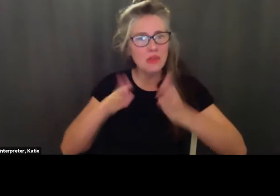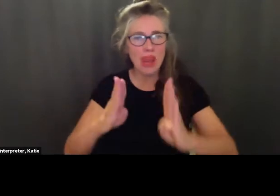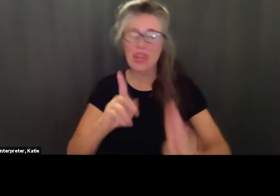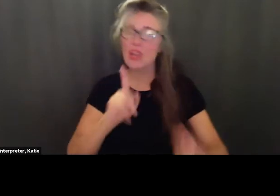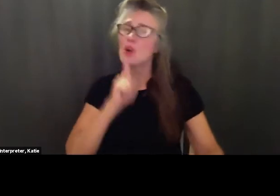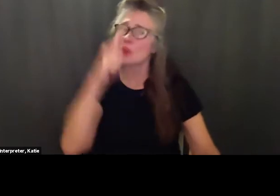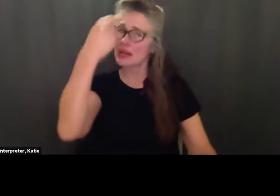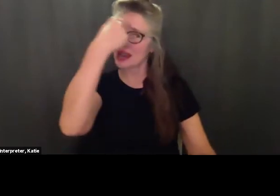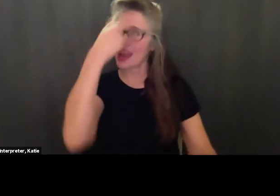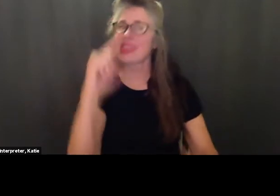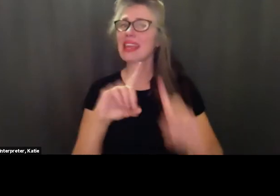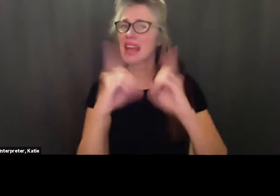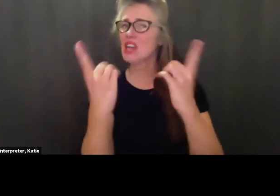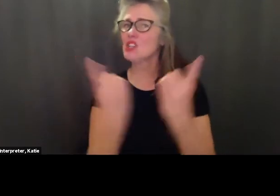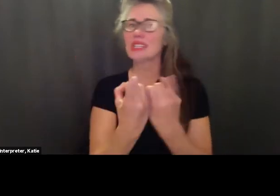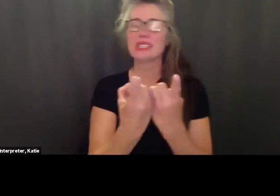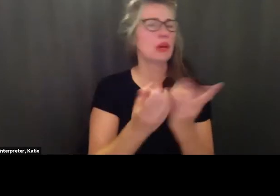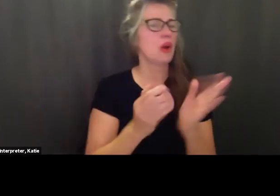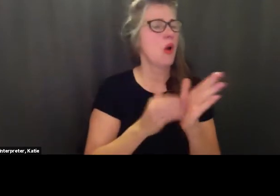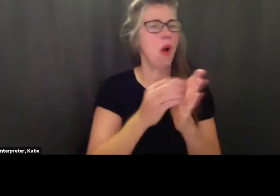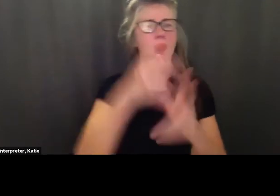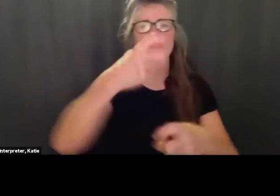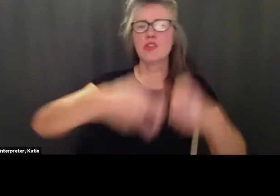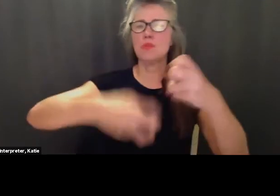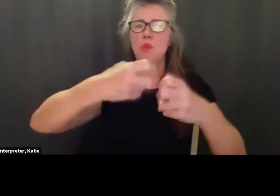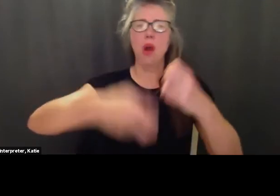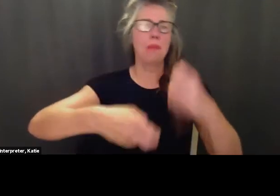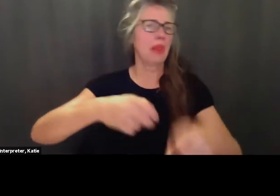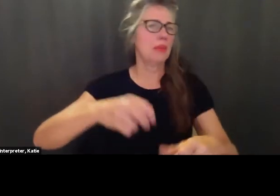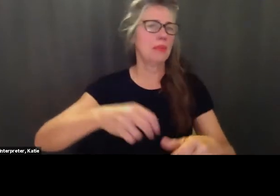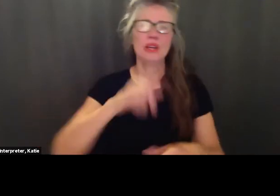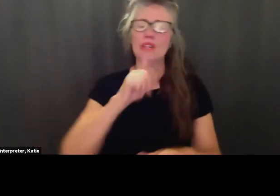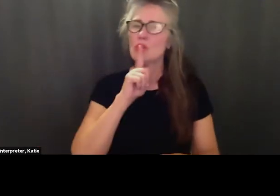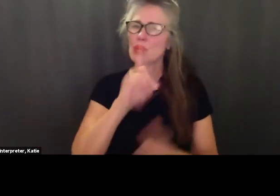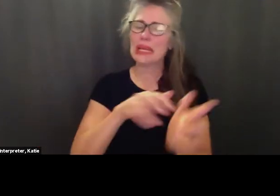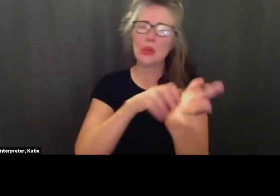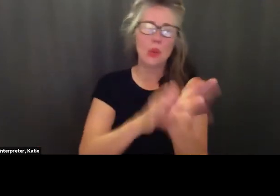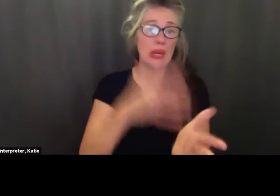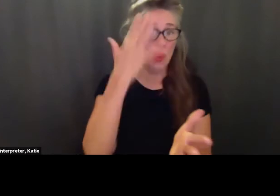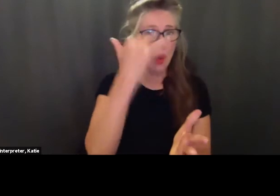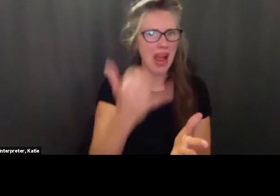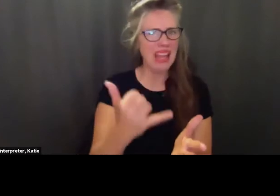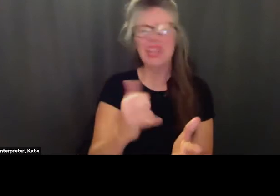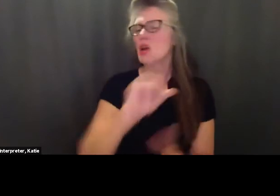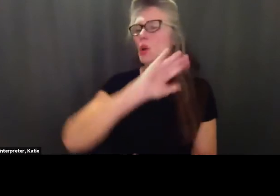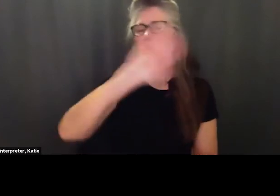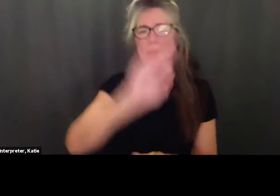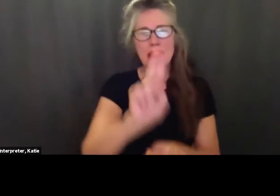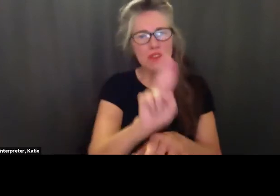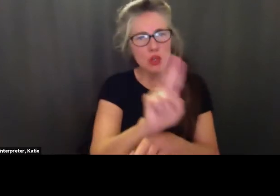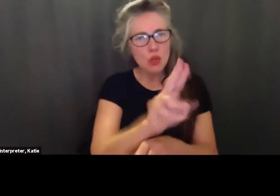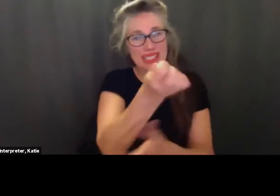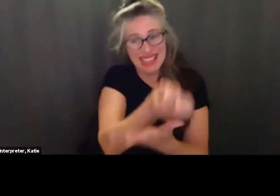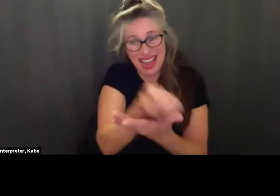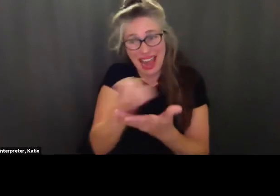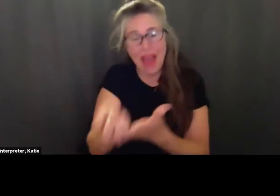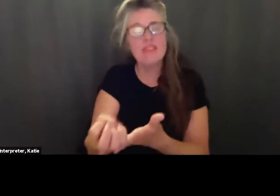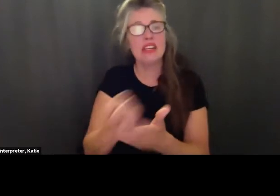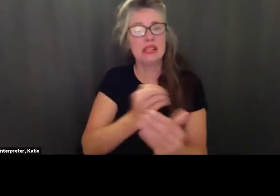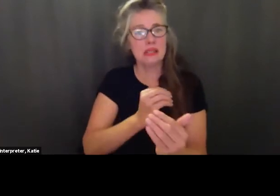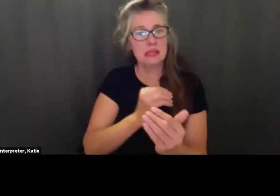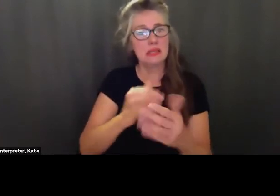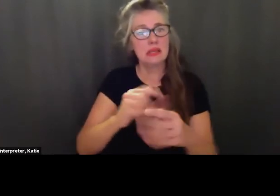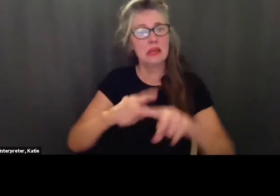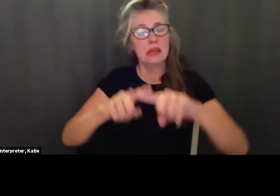heel is its culture around literacy. We are not using evidence-based practices. You can read Emily Hanford. She goes into